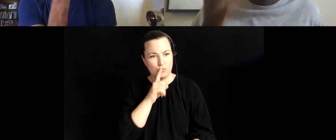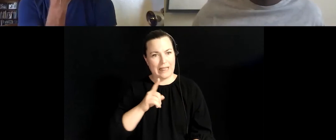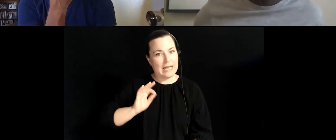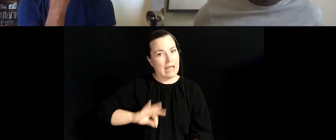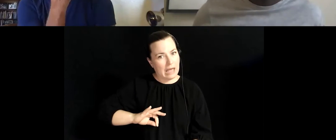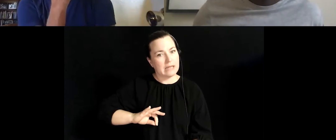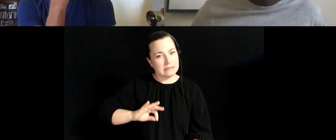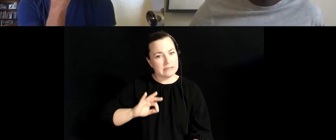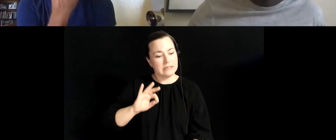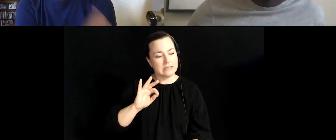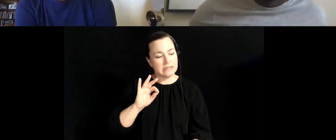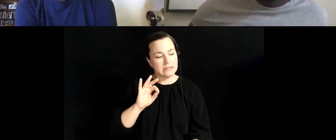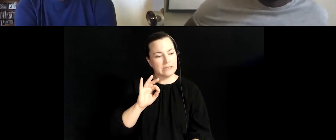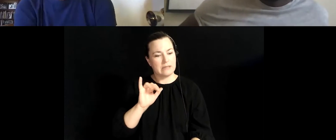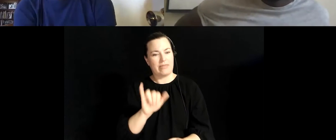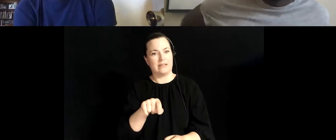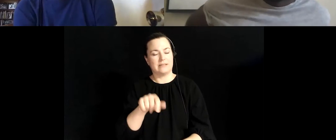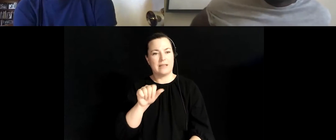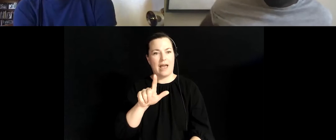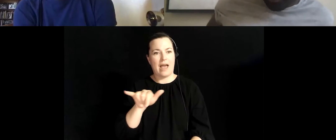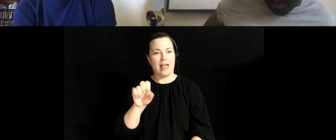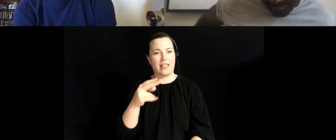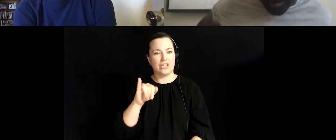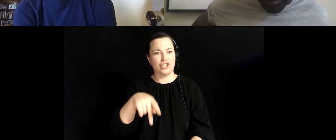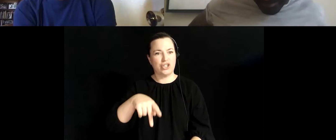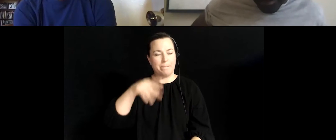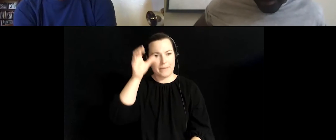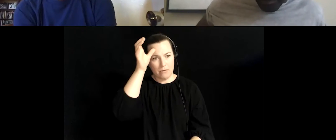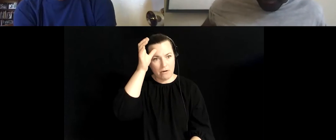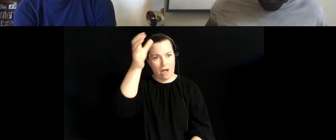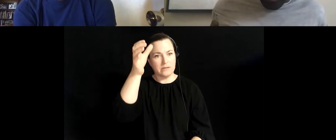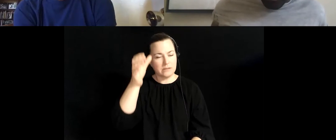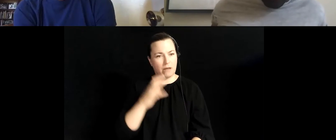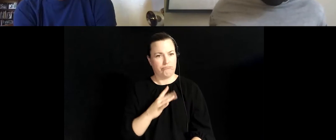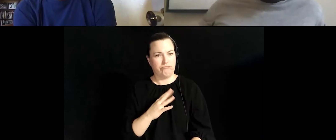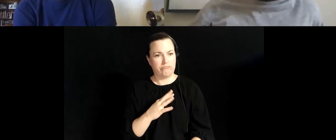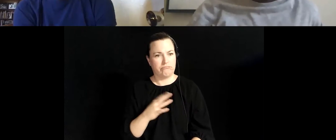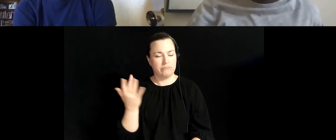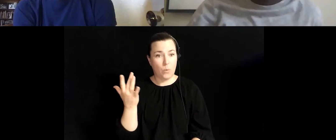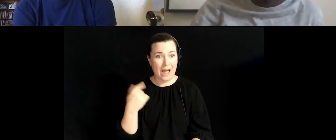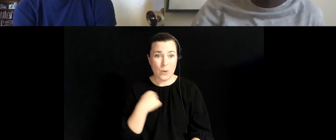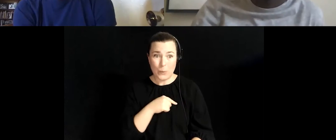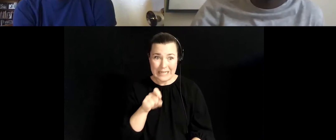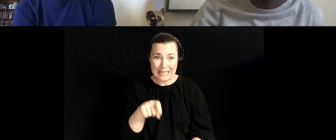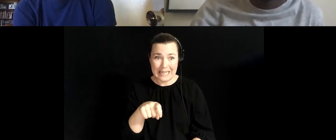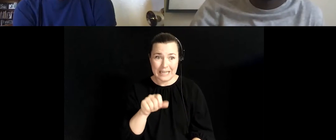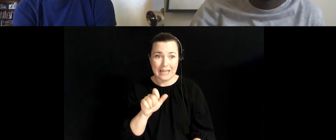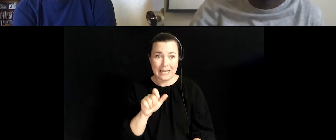this allyship concept, because we need allies